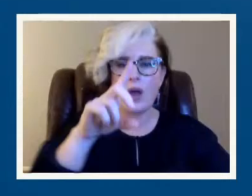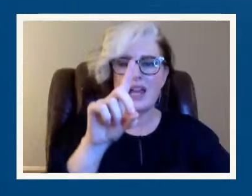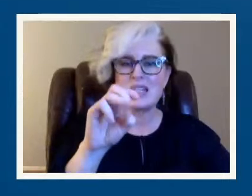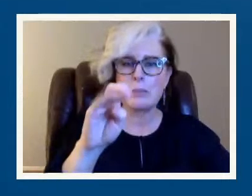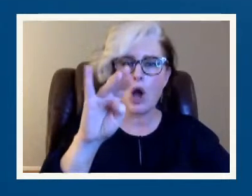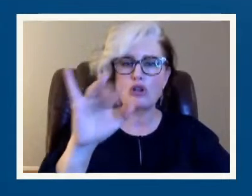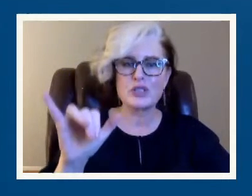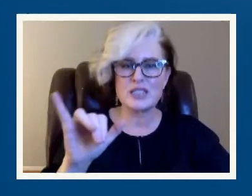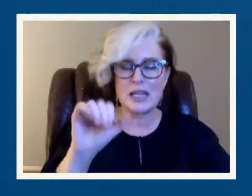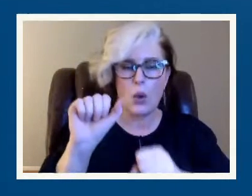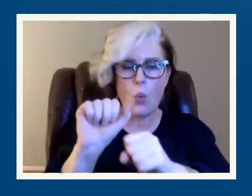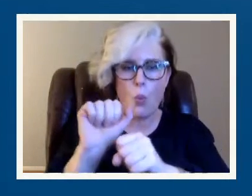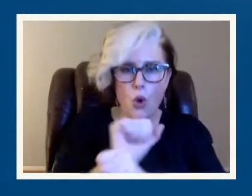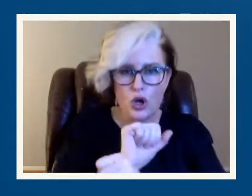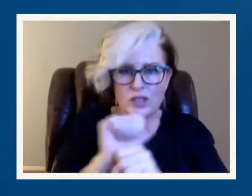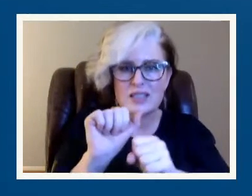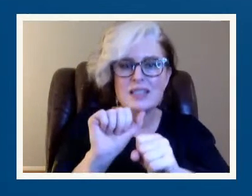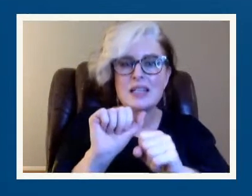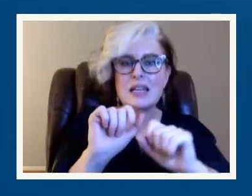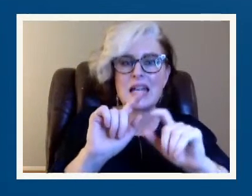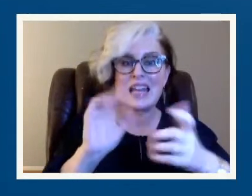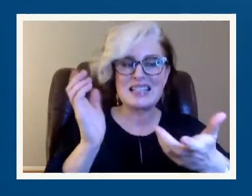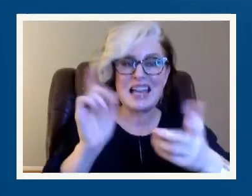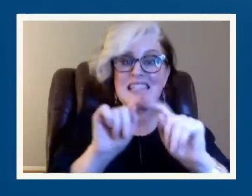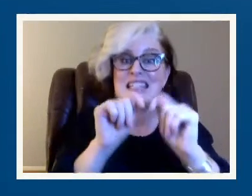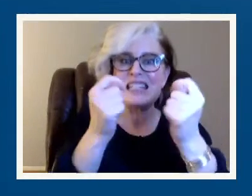works as a team sport.